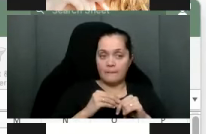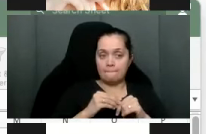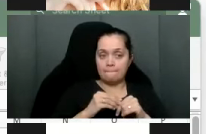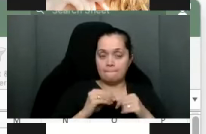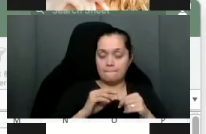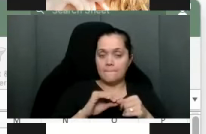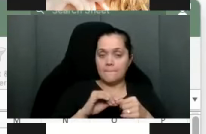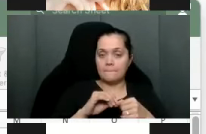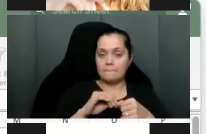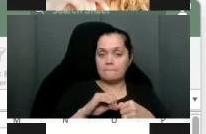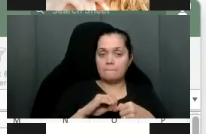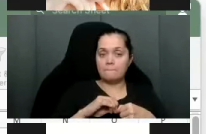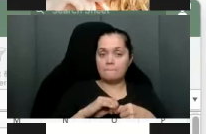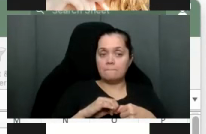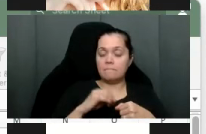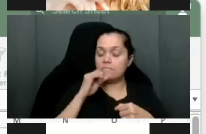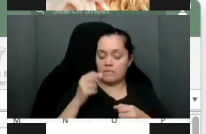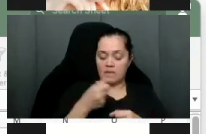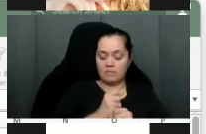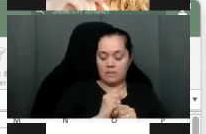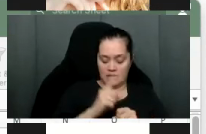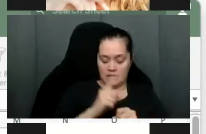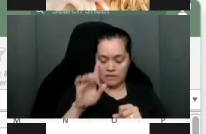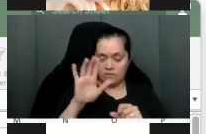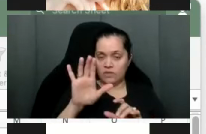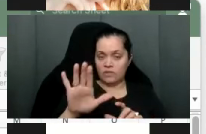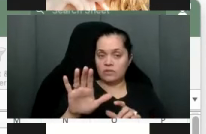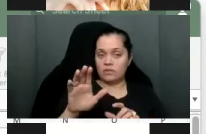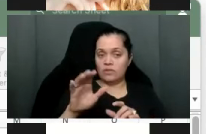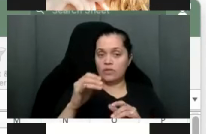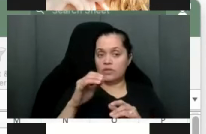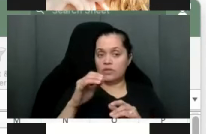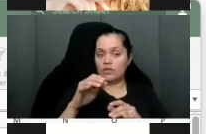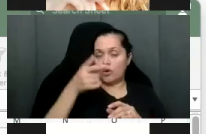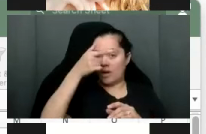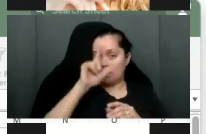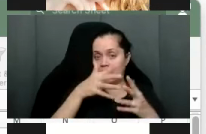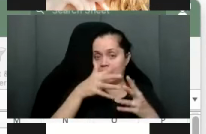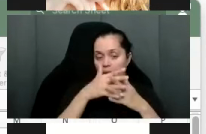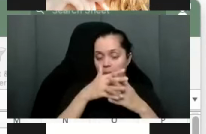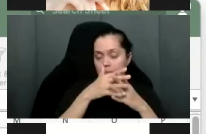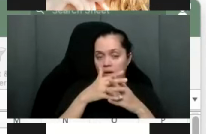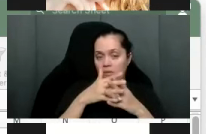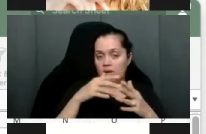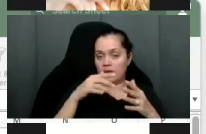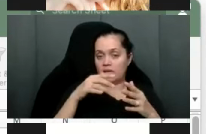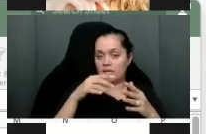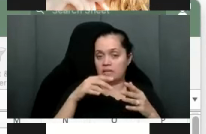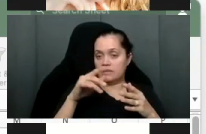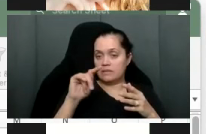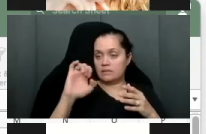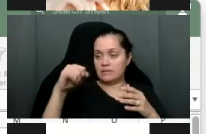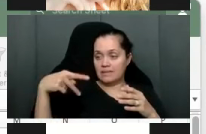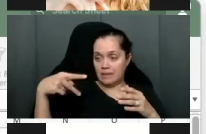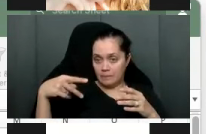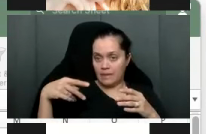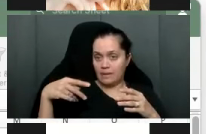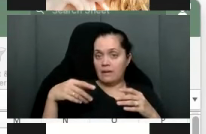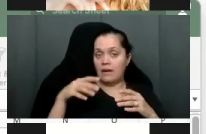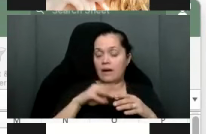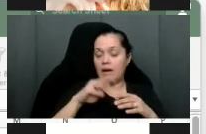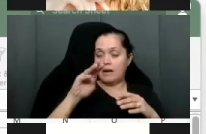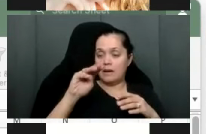It would not make sense for you to do your Latin American map quiz tip on